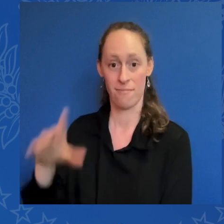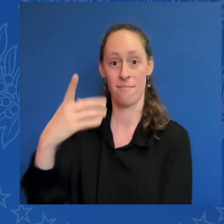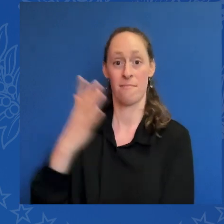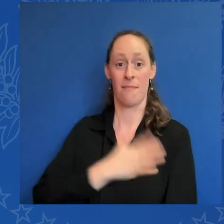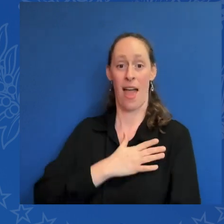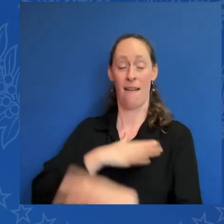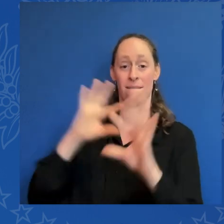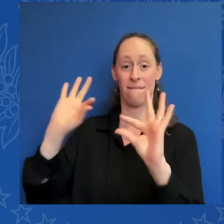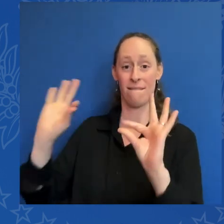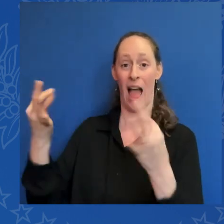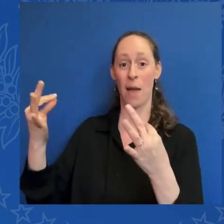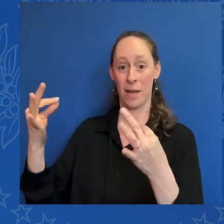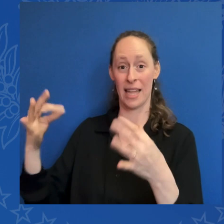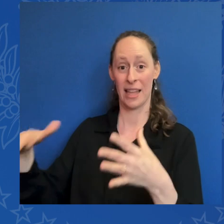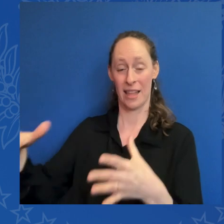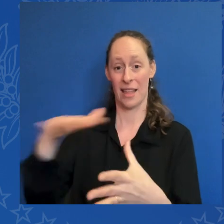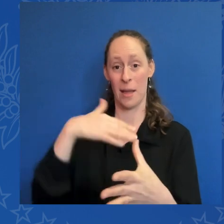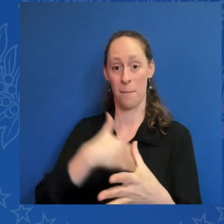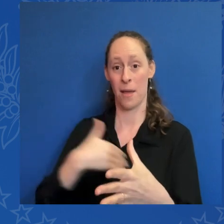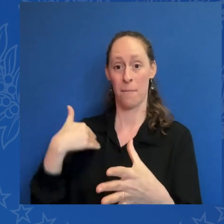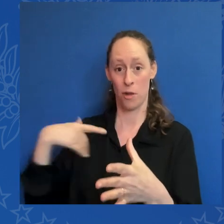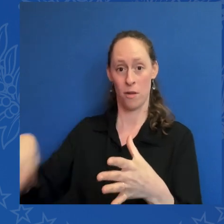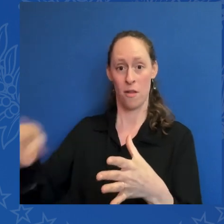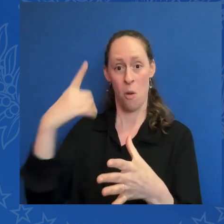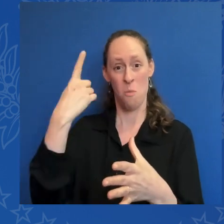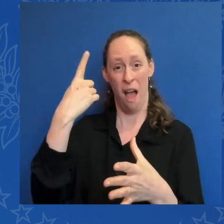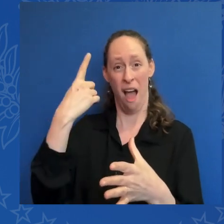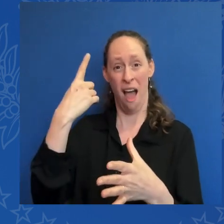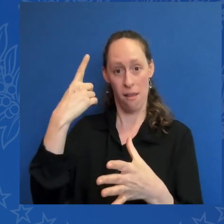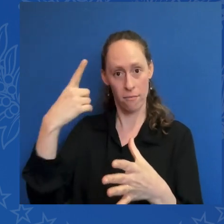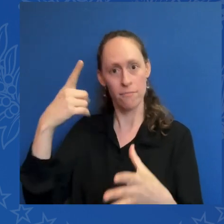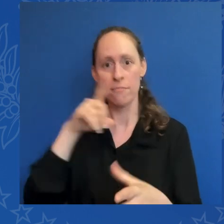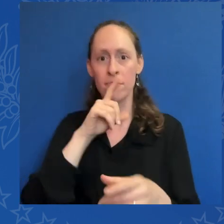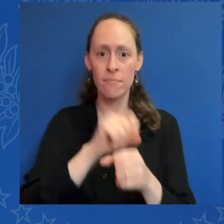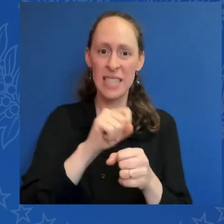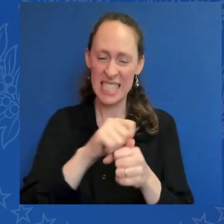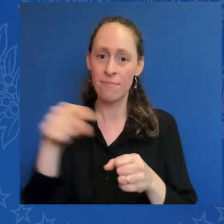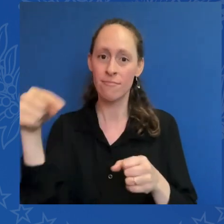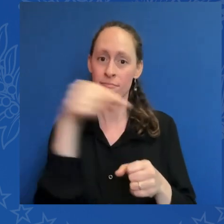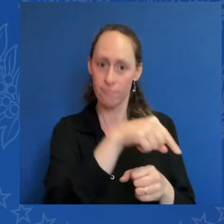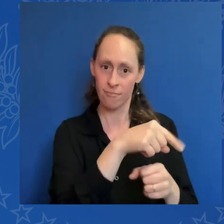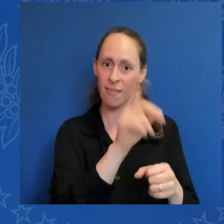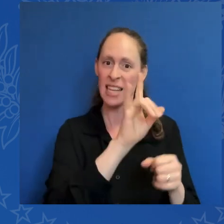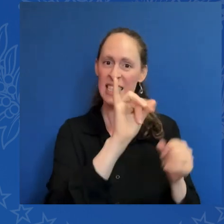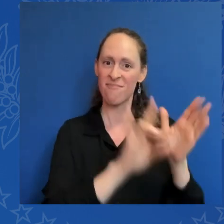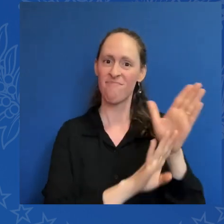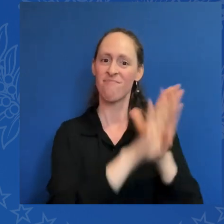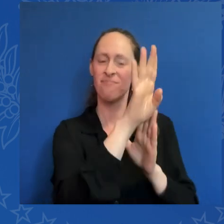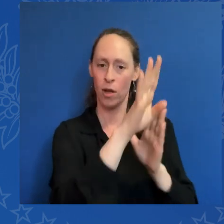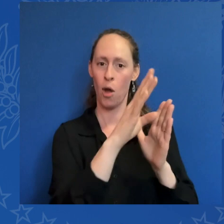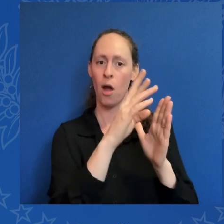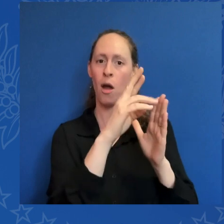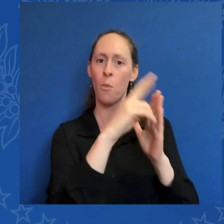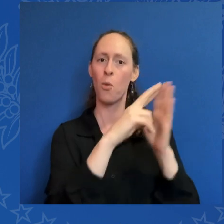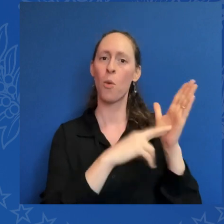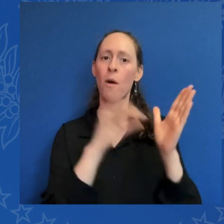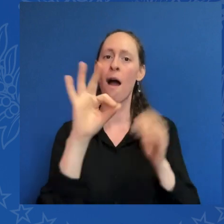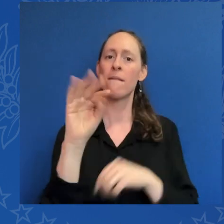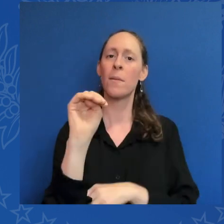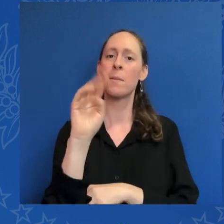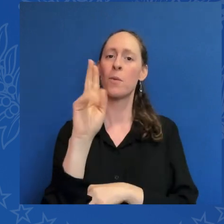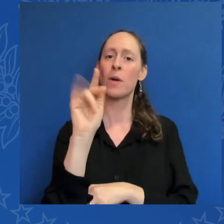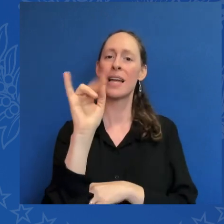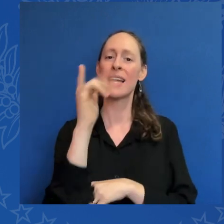the British Navy. And there's a picture of him sitting in his cabin, looking very captainish, with a big